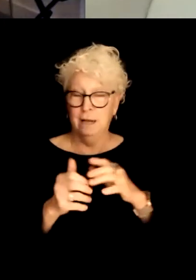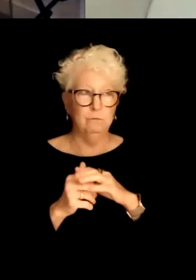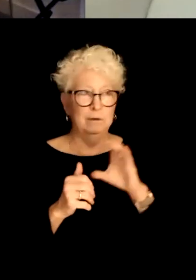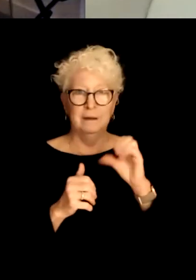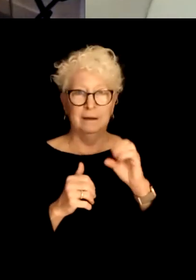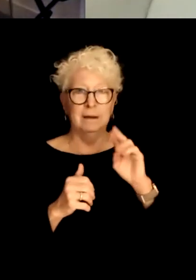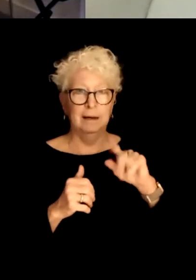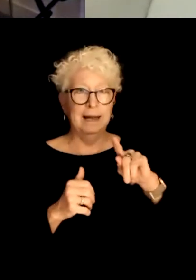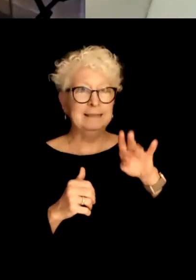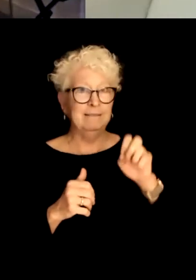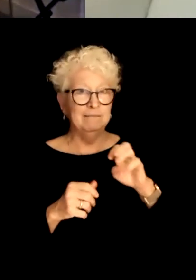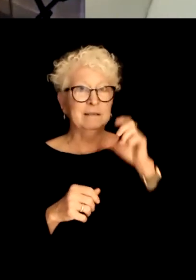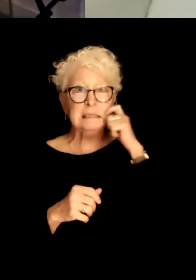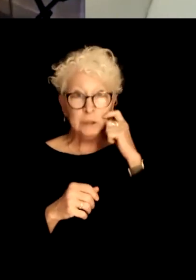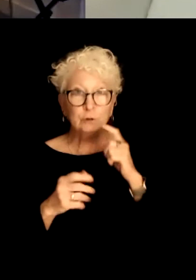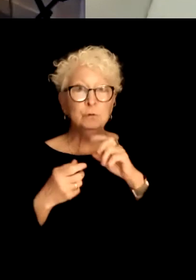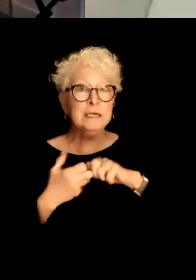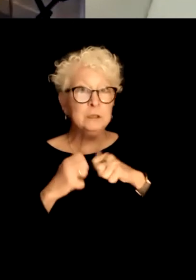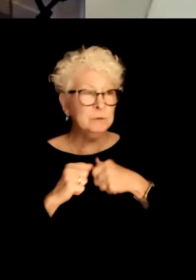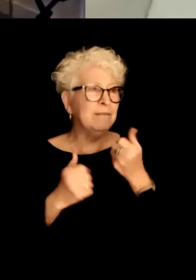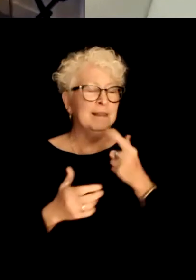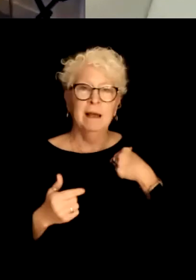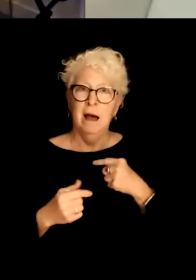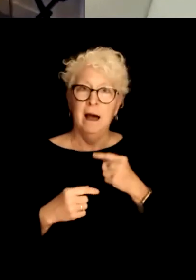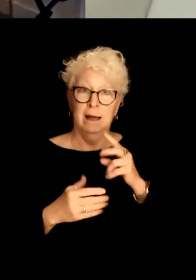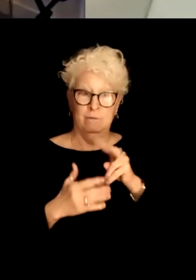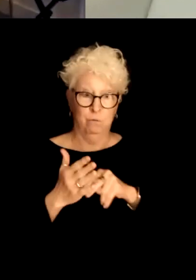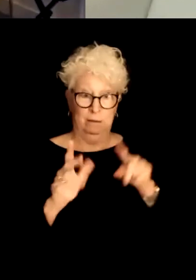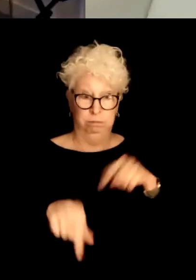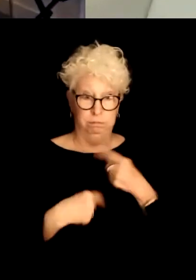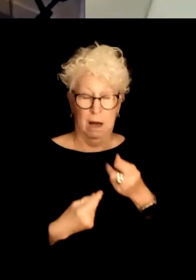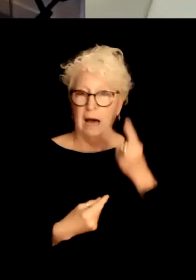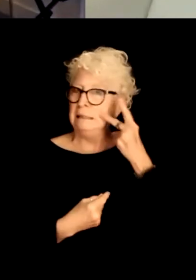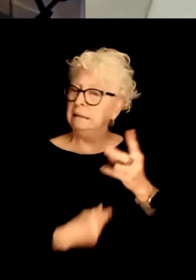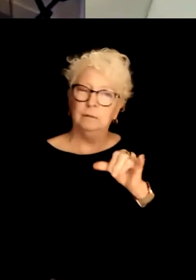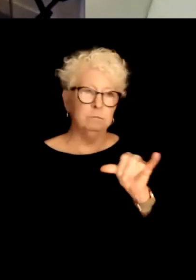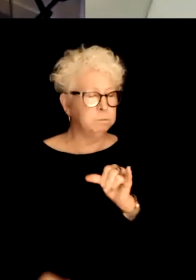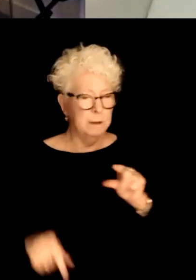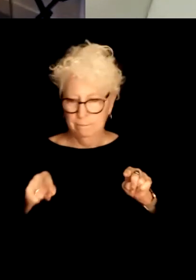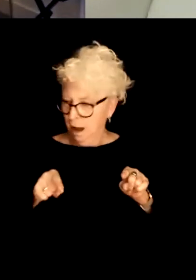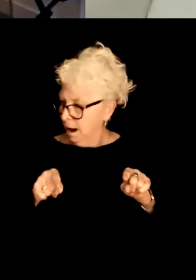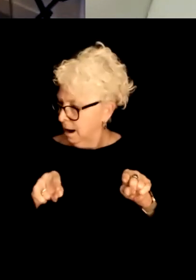So I'm hoping up for that, but it's so hard to pierce through the stigma. And it's like,